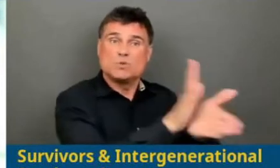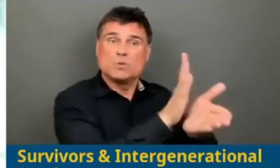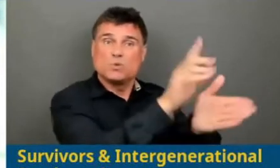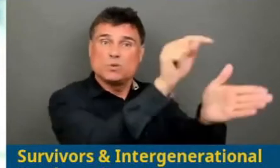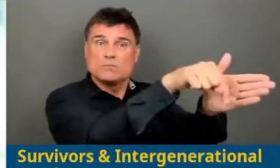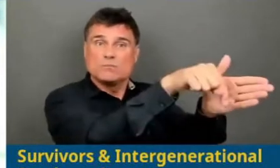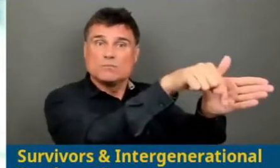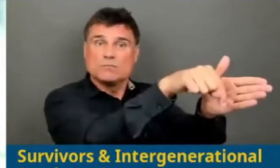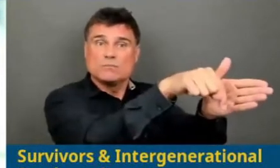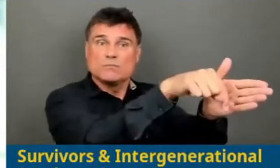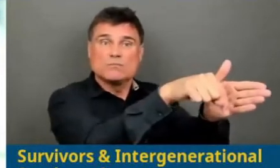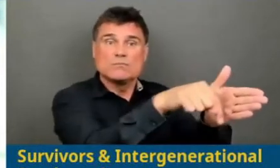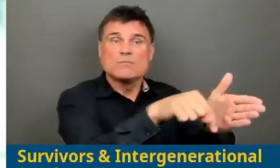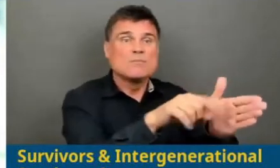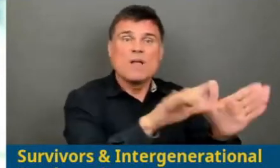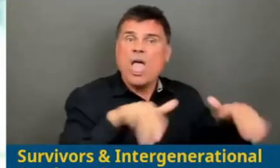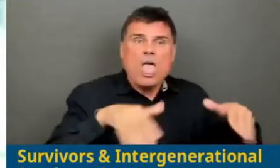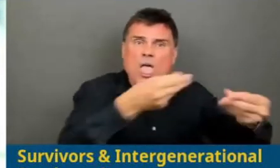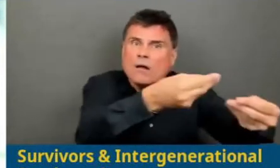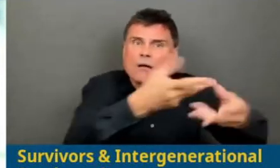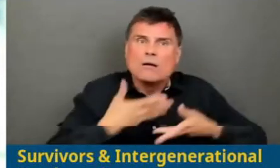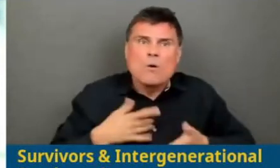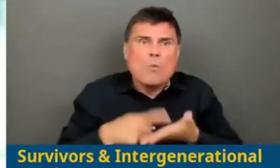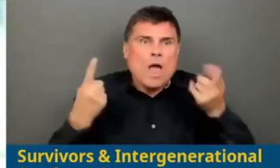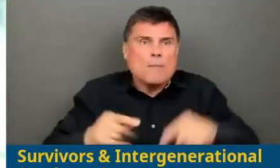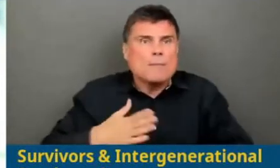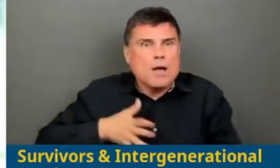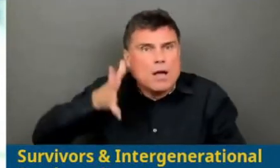without telling our family.